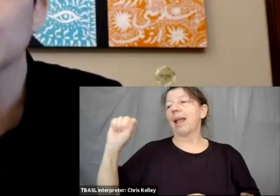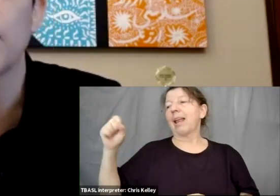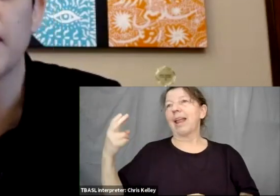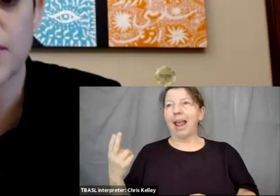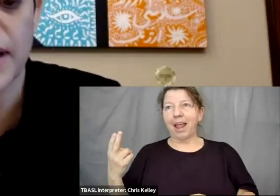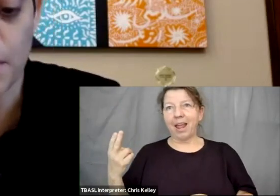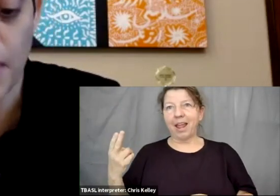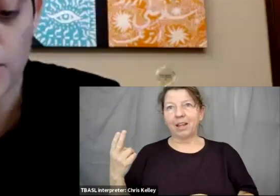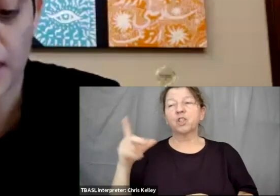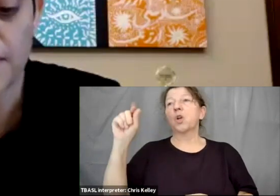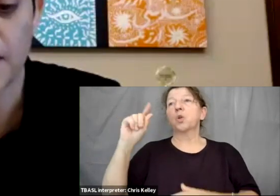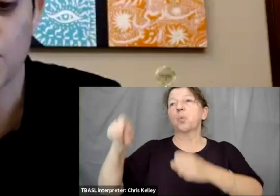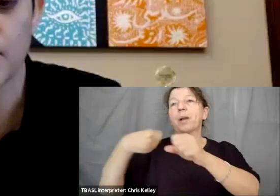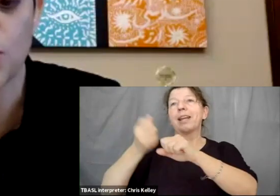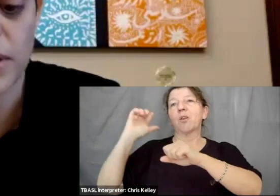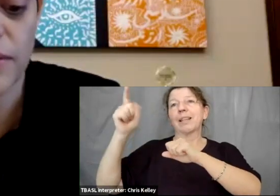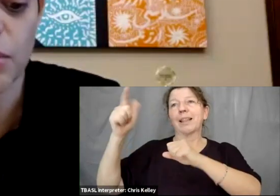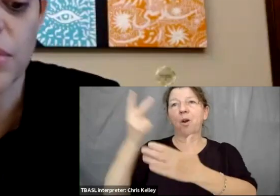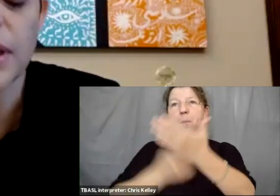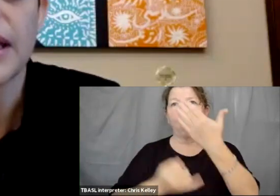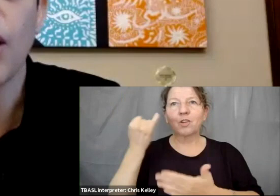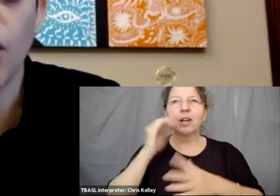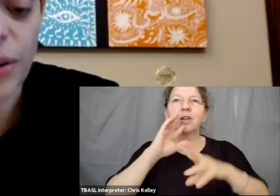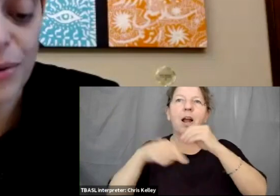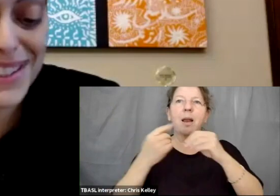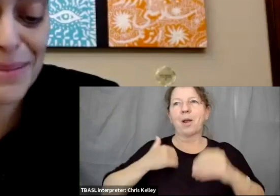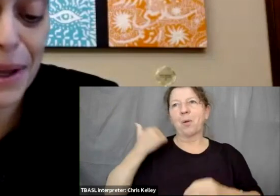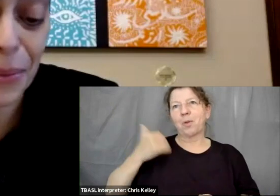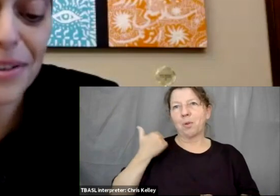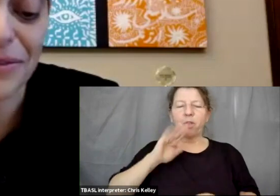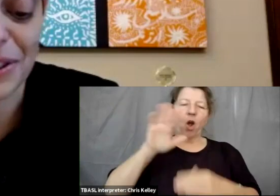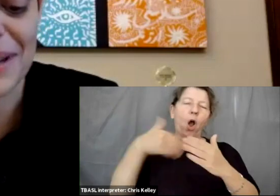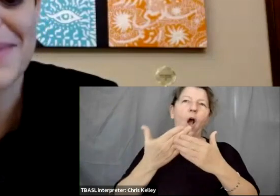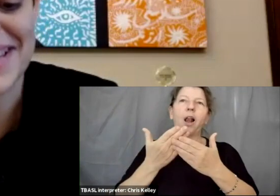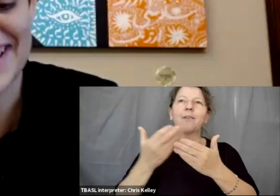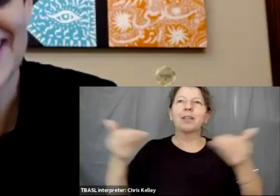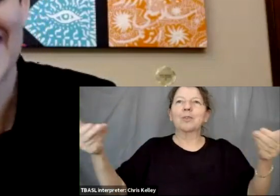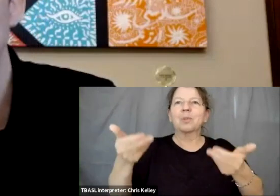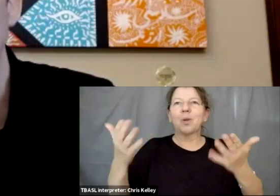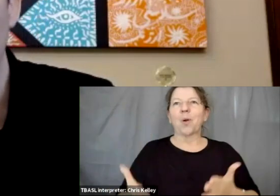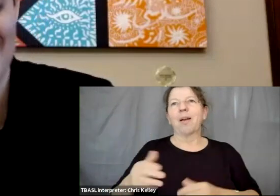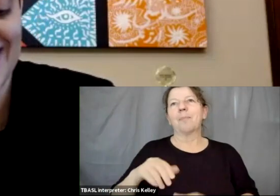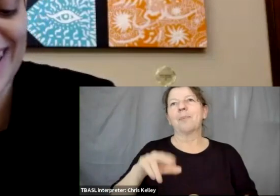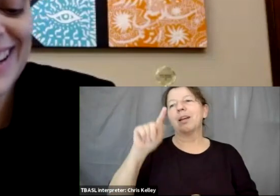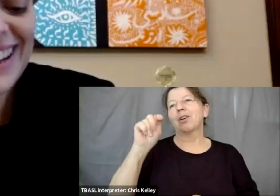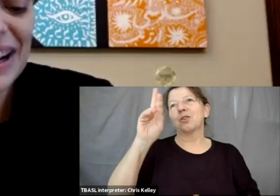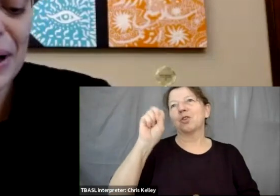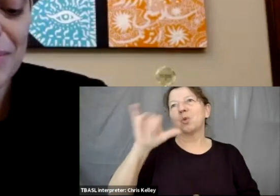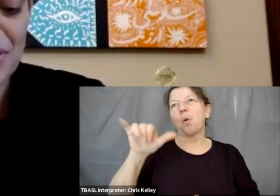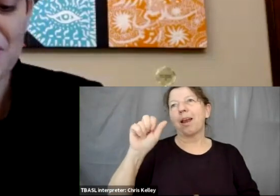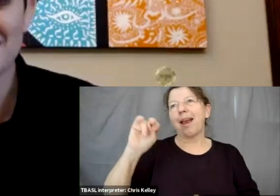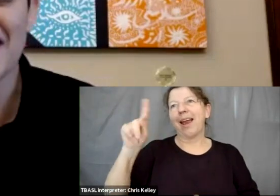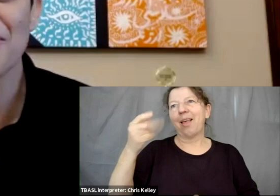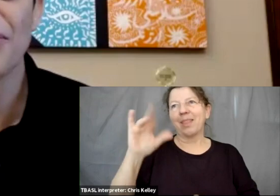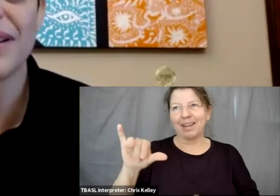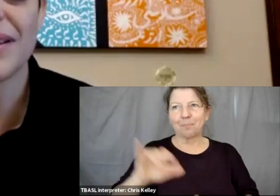Morinaccio's 20 Years Later project featuring stories of youth, all hosted by the wonderful MC, Troy Anthony.